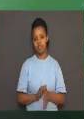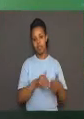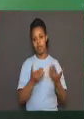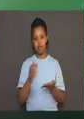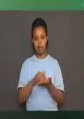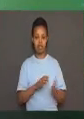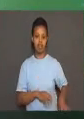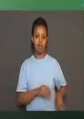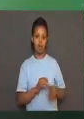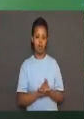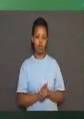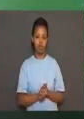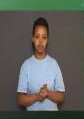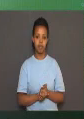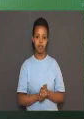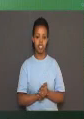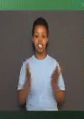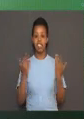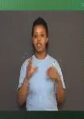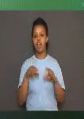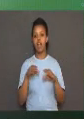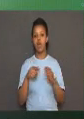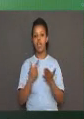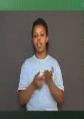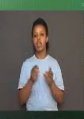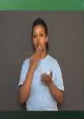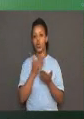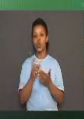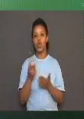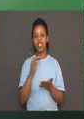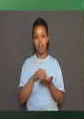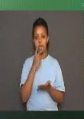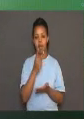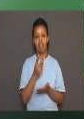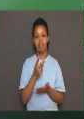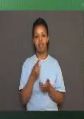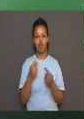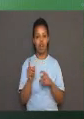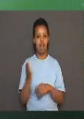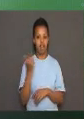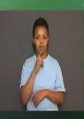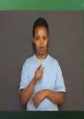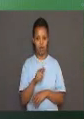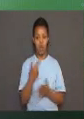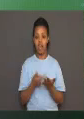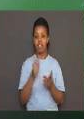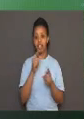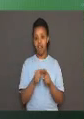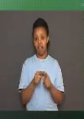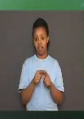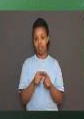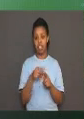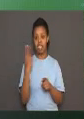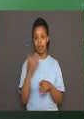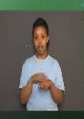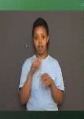Welcome back, students. I hope that was a good way to review. These terms will be